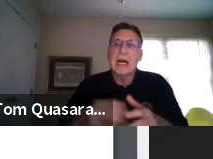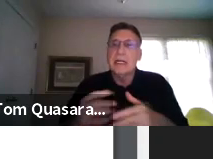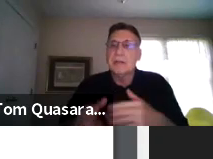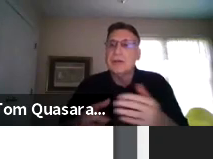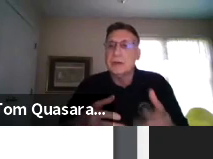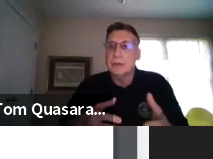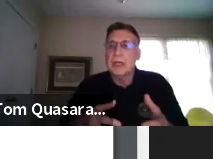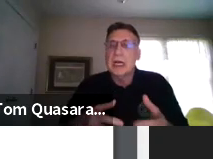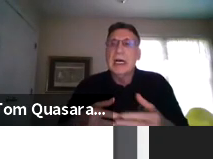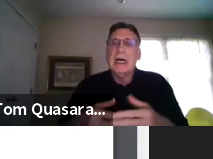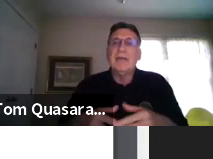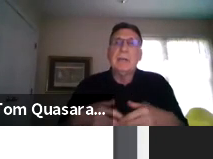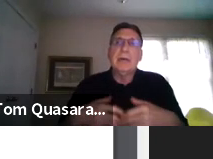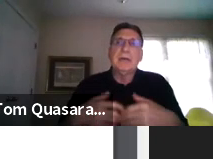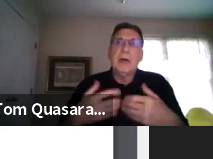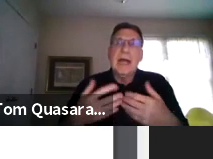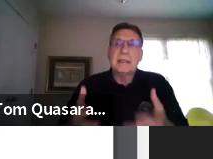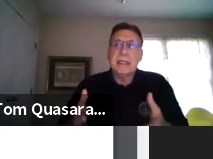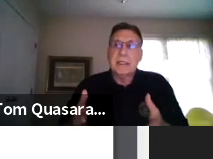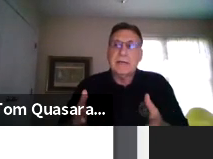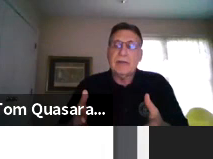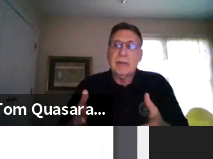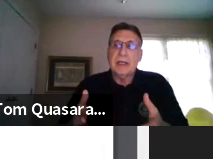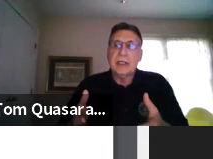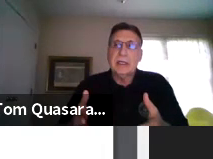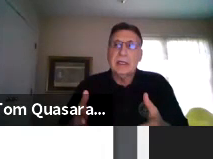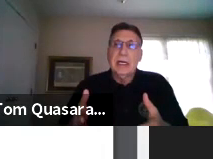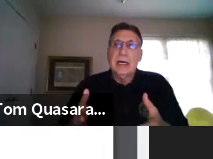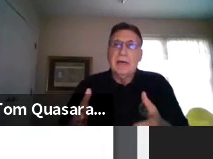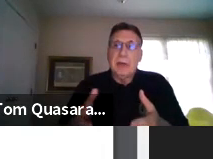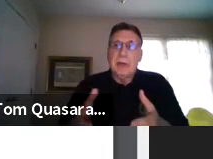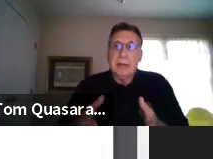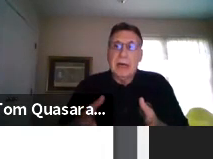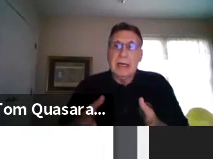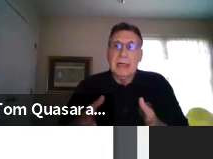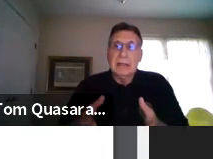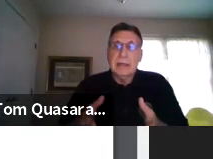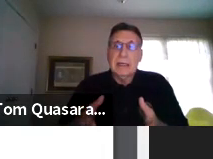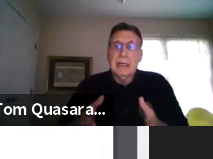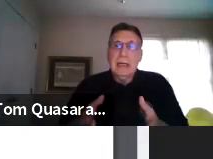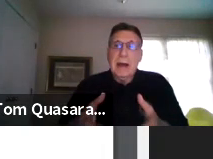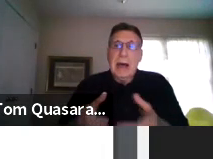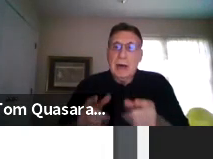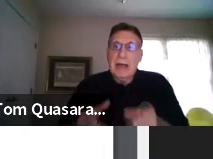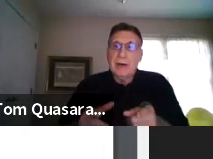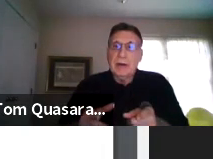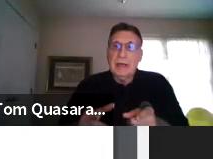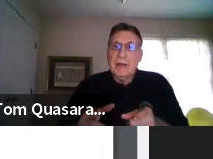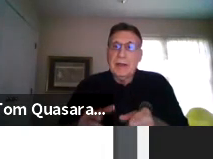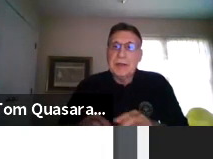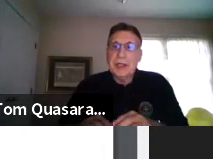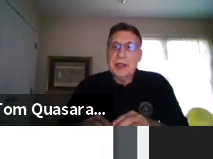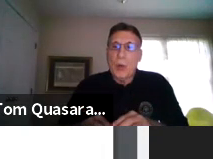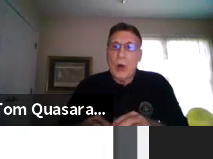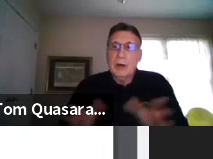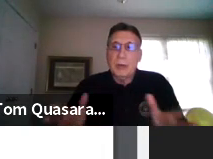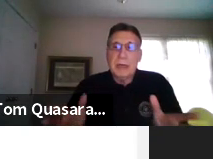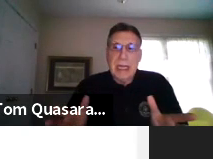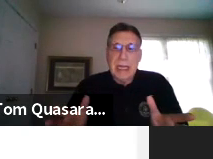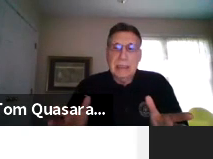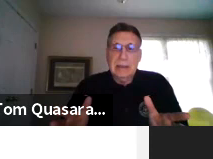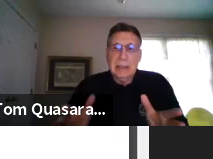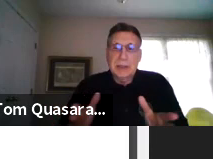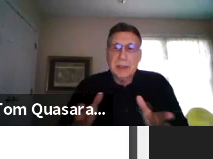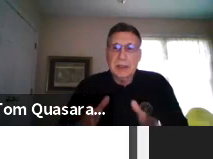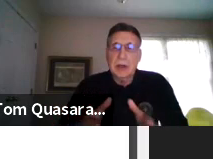There's all kinds of tools available to access information of public bodies. However, this is the wide